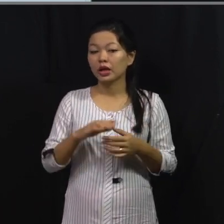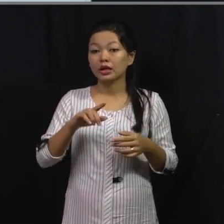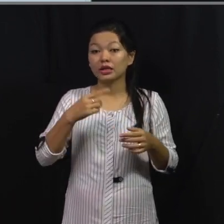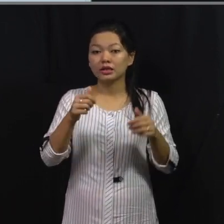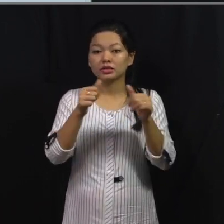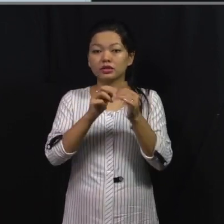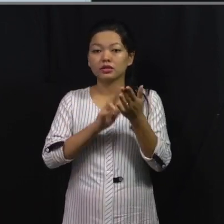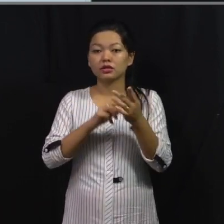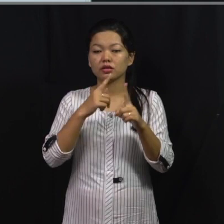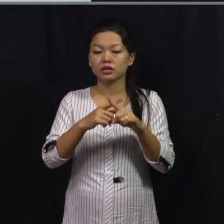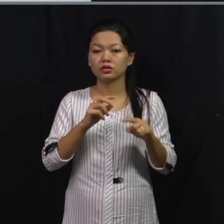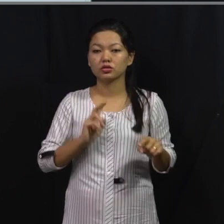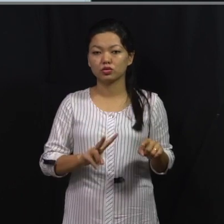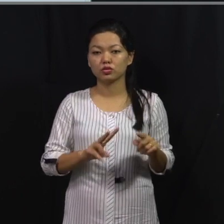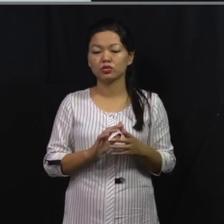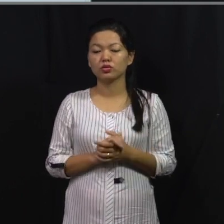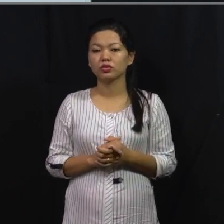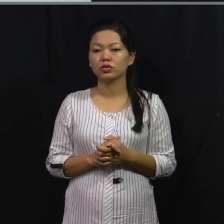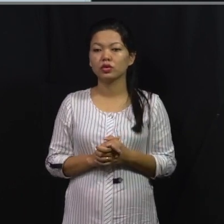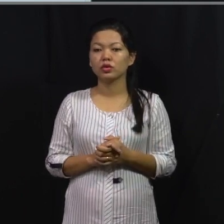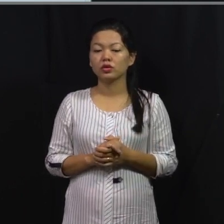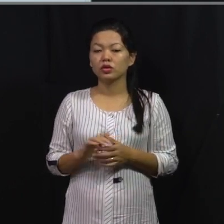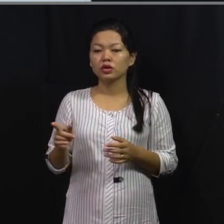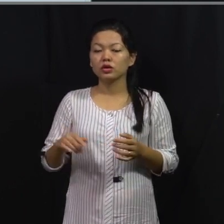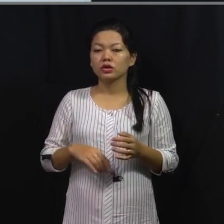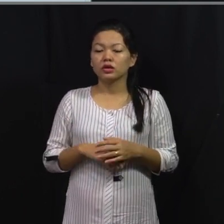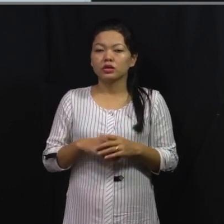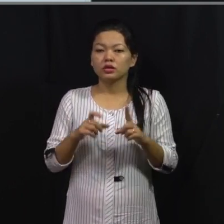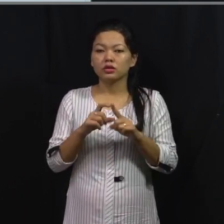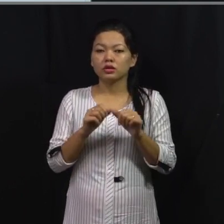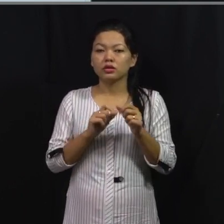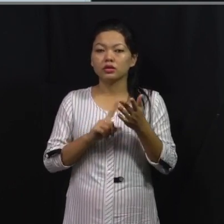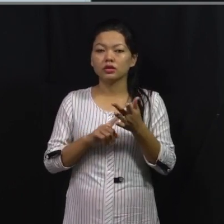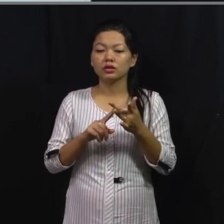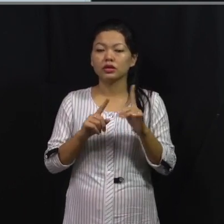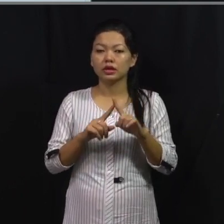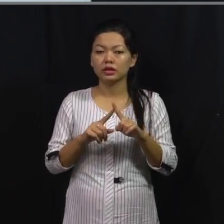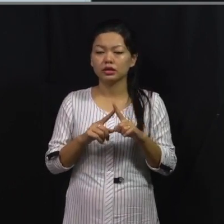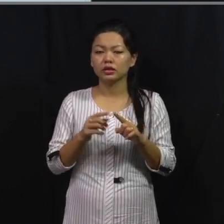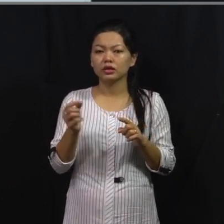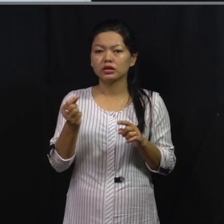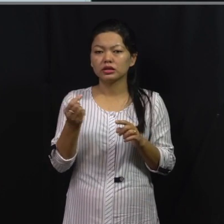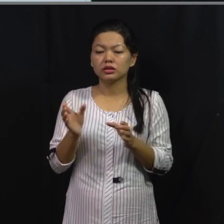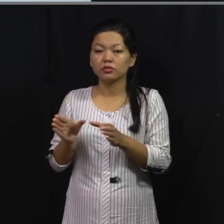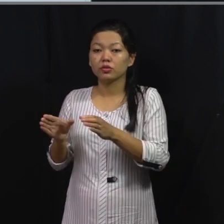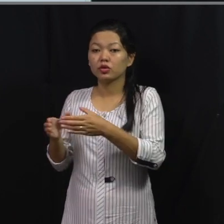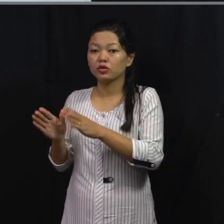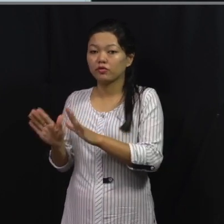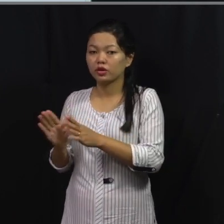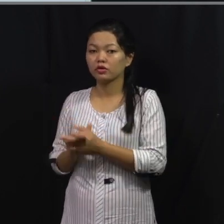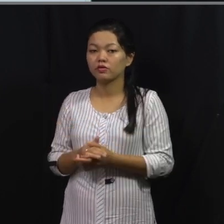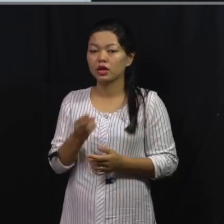better economically and educationally, okay. And they belong to the Annexure 2, okay. They are the